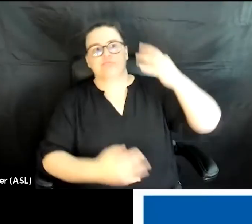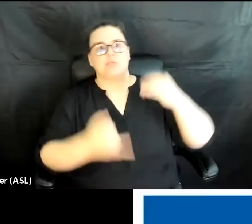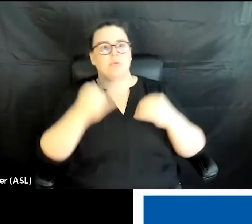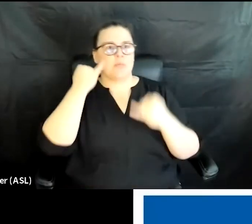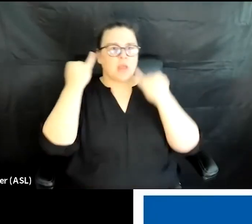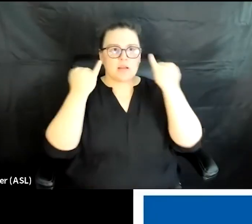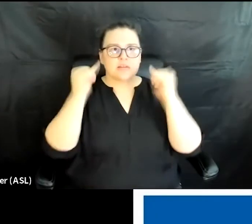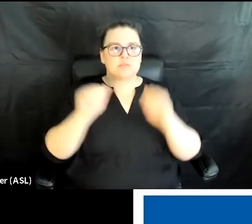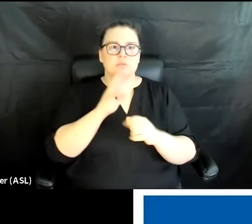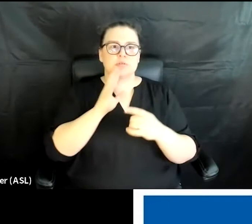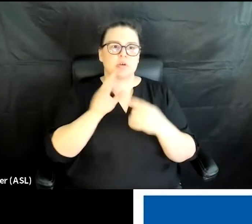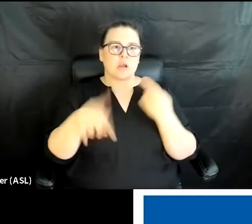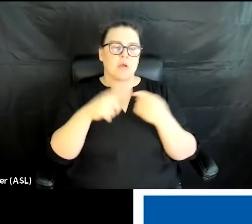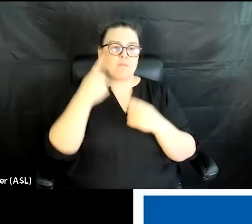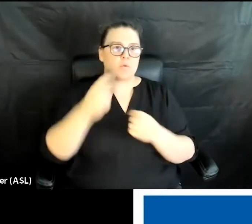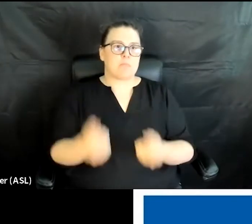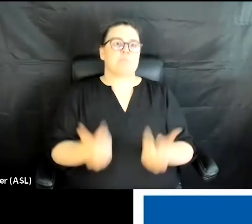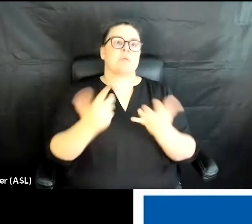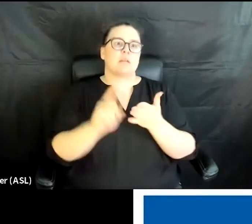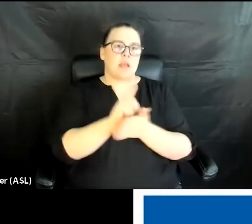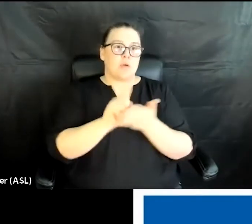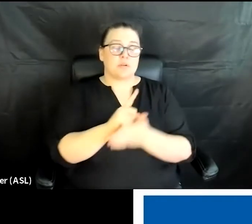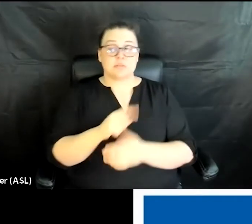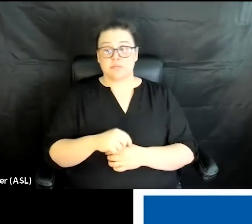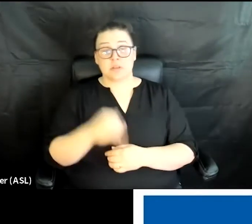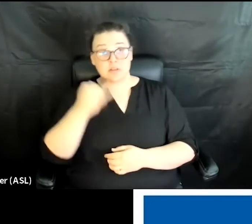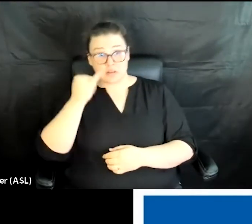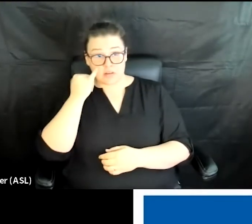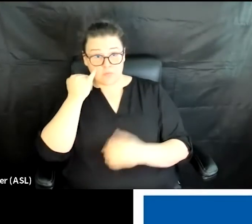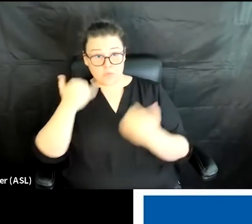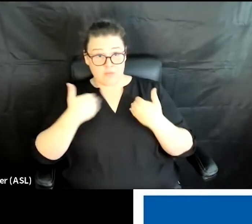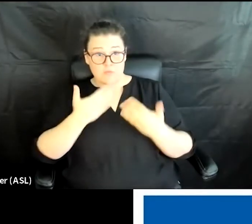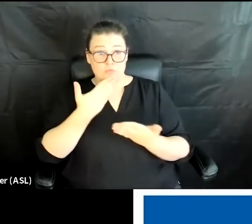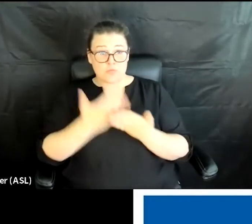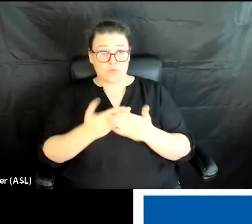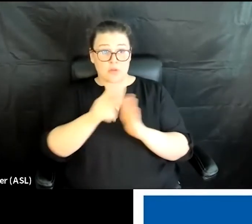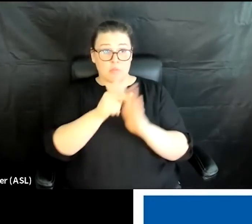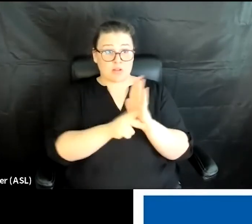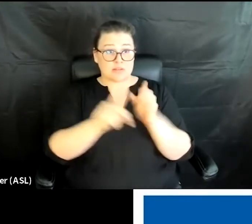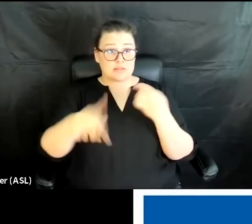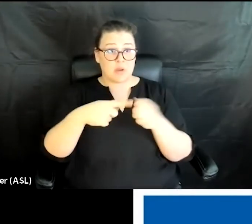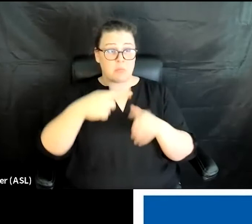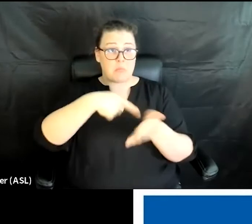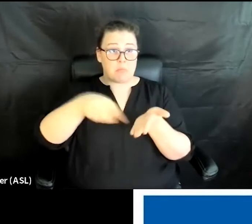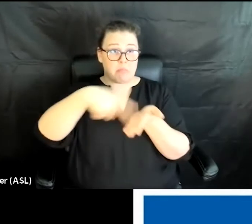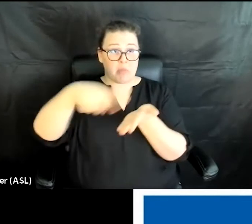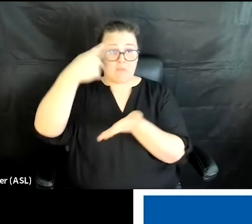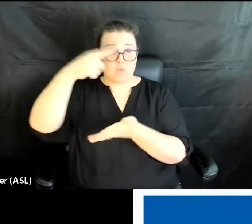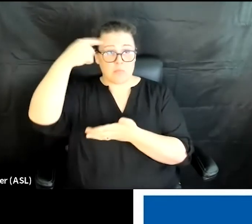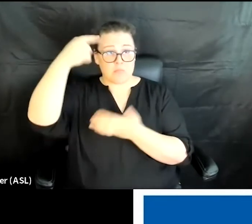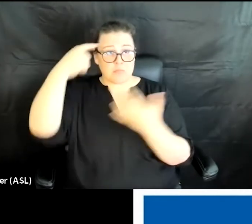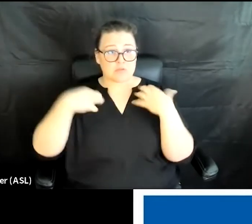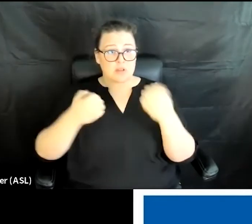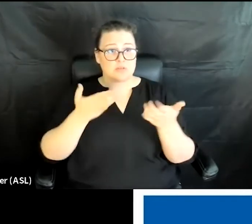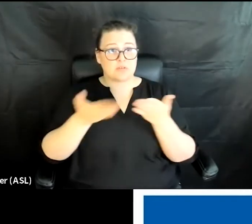but one is, even if we do have good policies about paying for mental health services and supporting